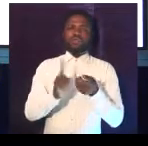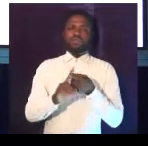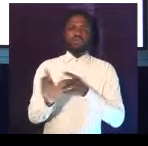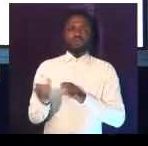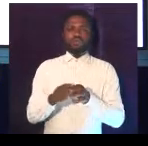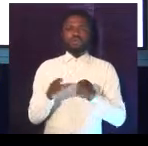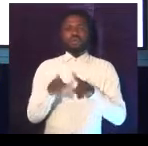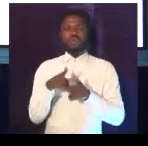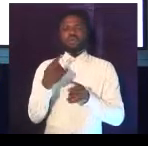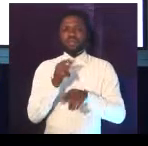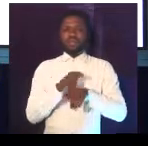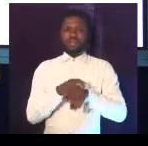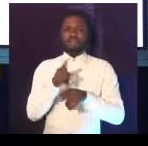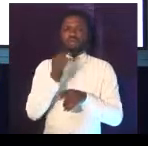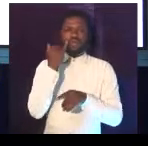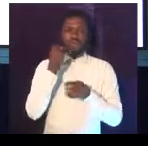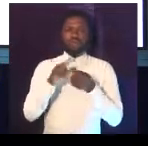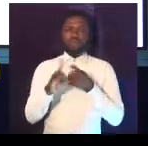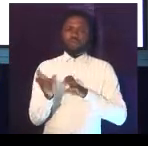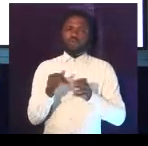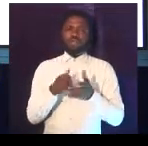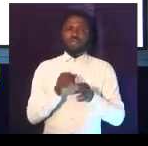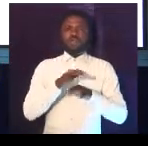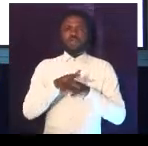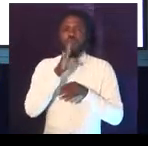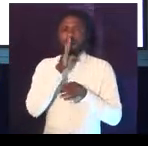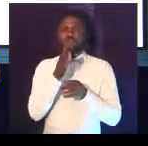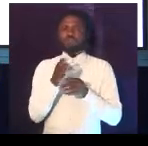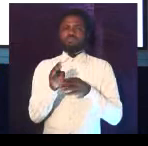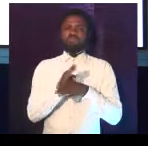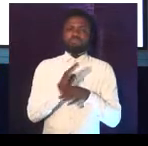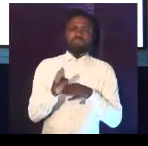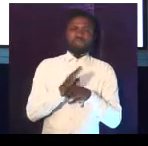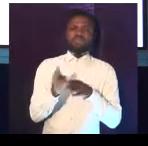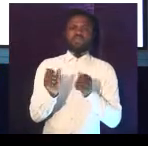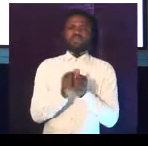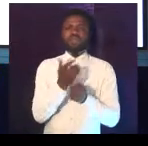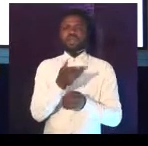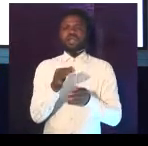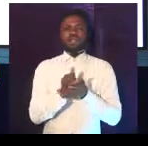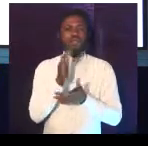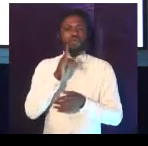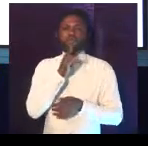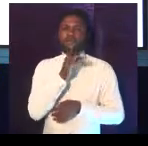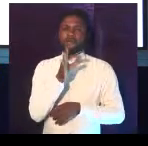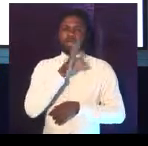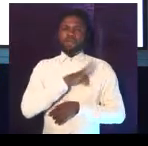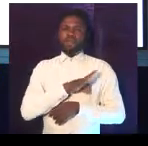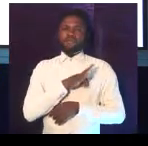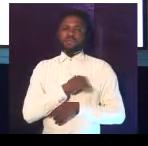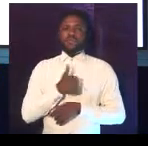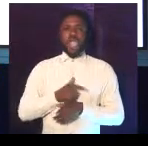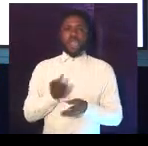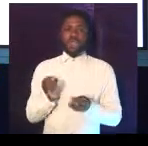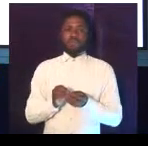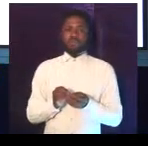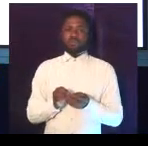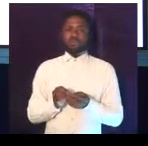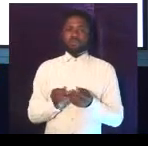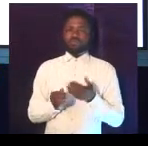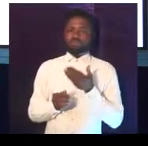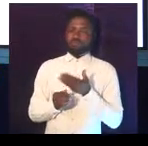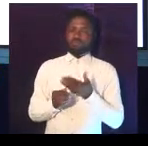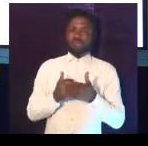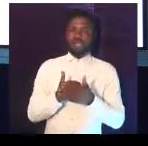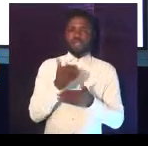make sure you do it as at the time you are supposed to do it. Don't be engaged in things that will not benefit you